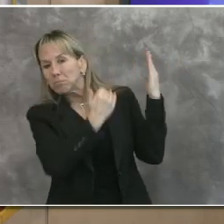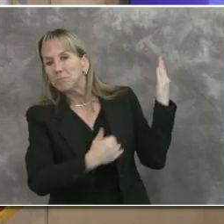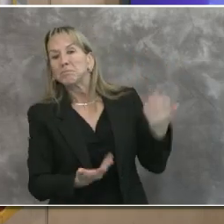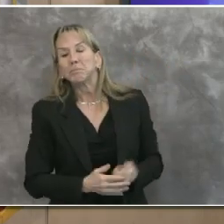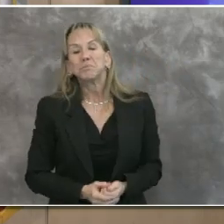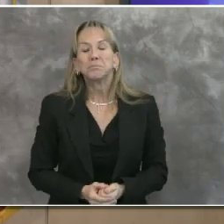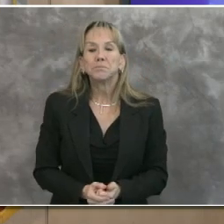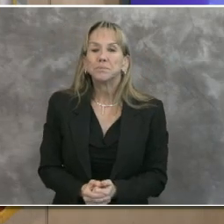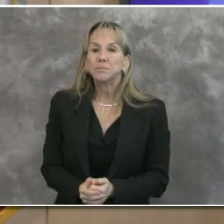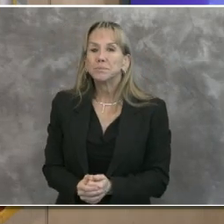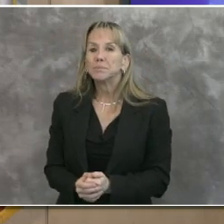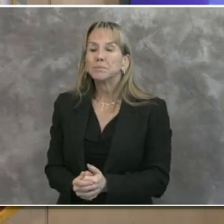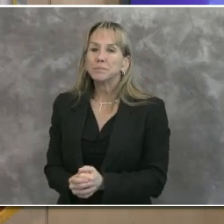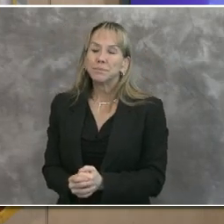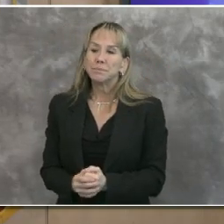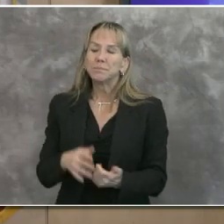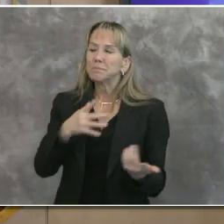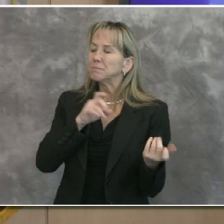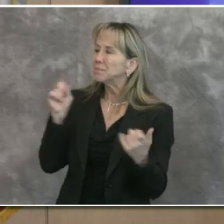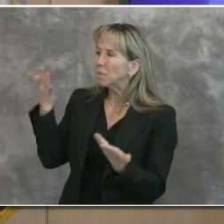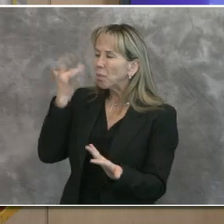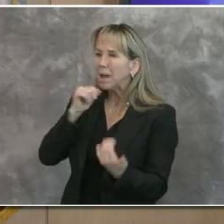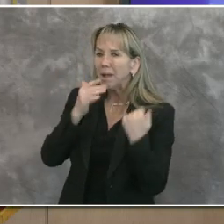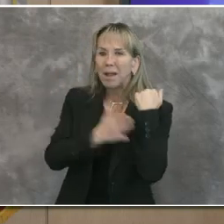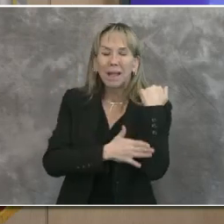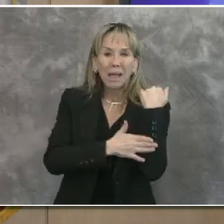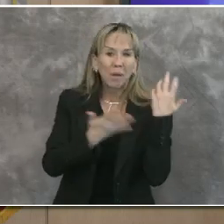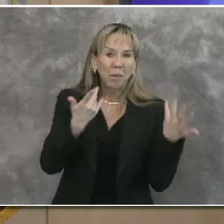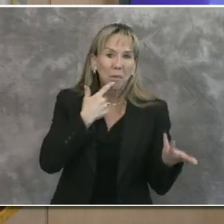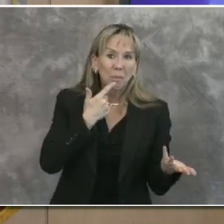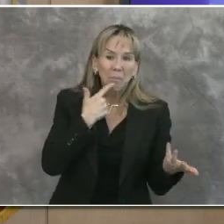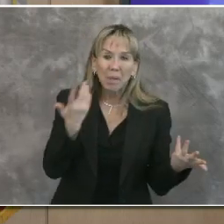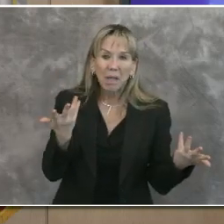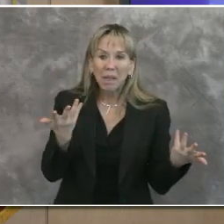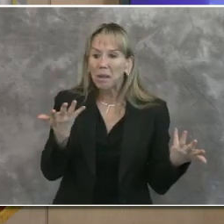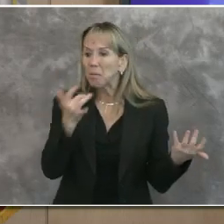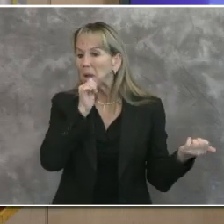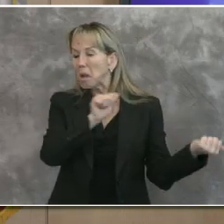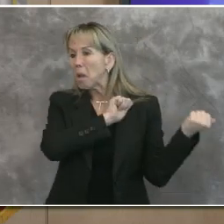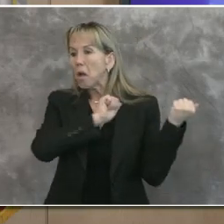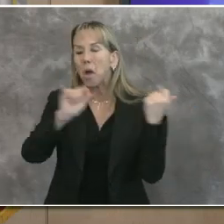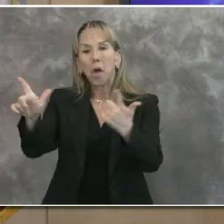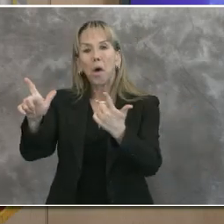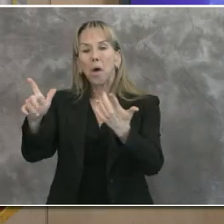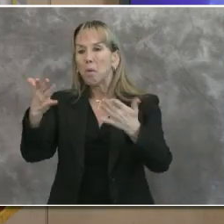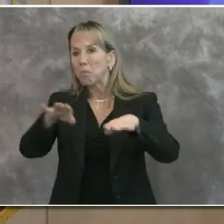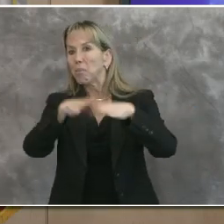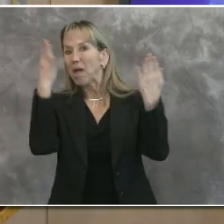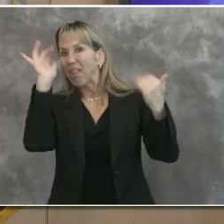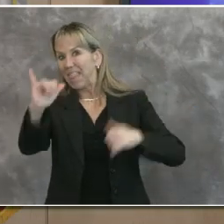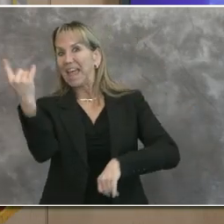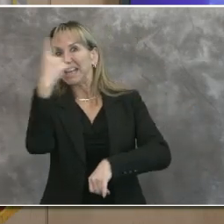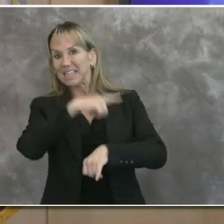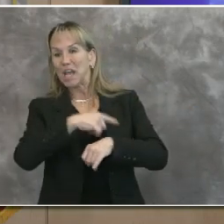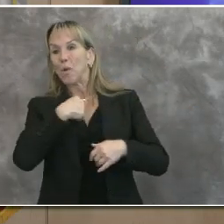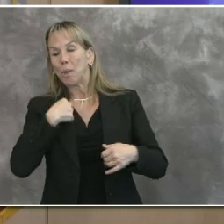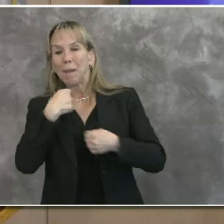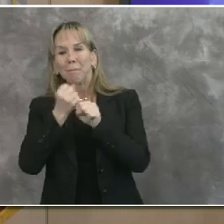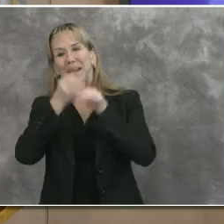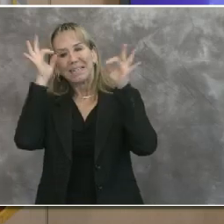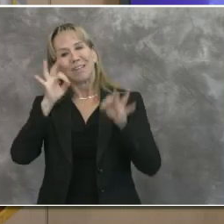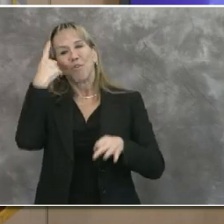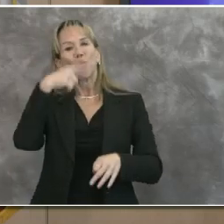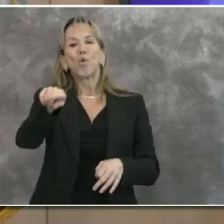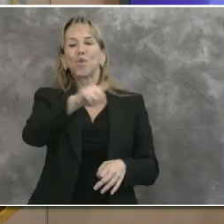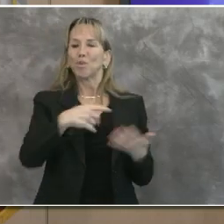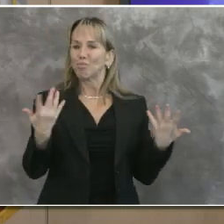A follow-up, why couldn't the county have just said, everybody needs to open on the same day, on this certain day? We are going to make the decision for you guys,